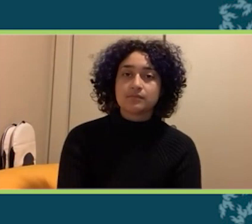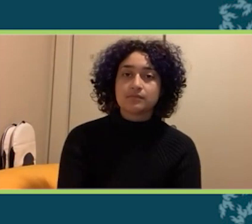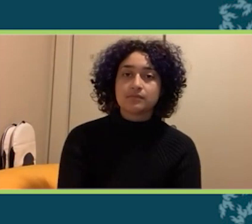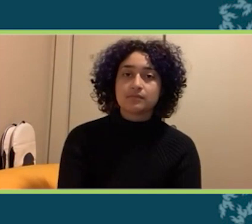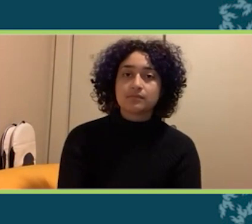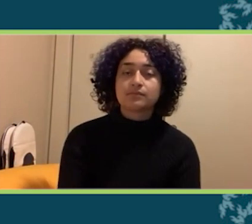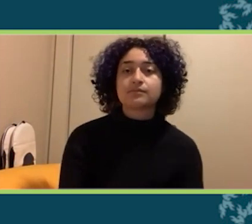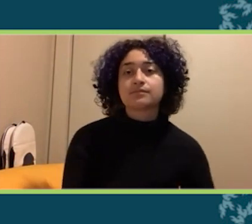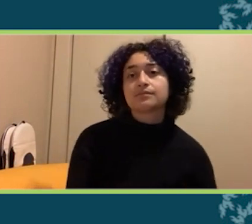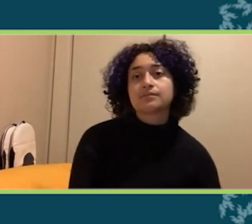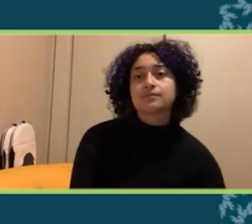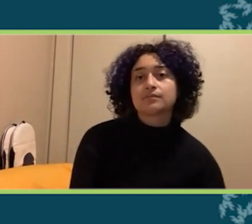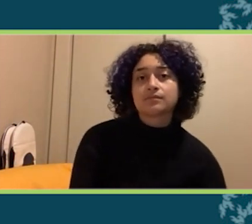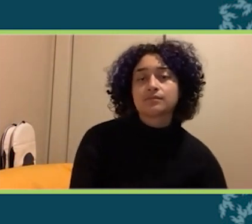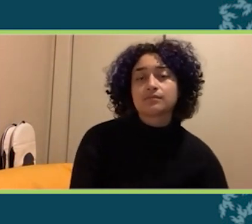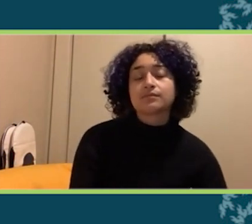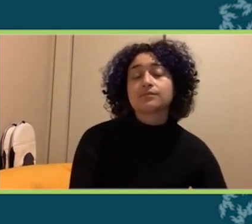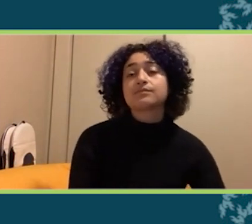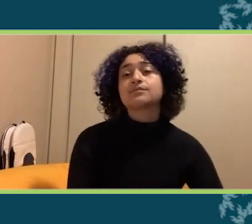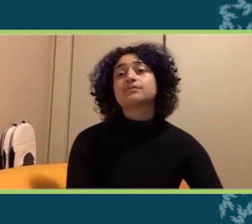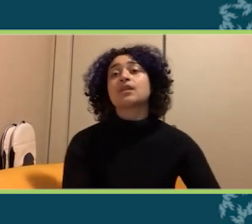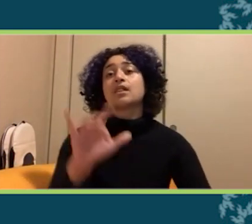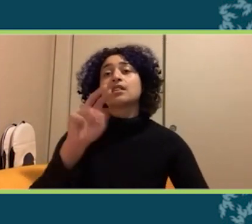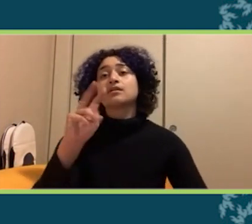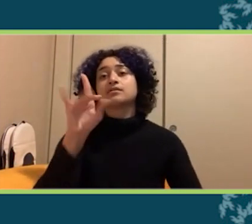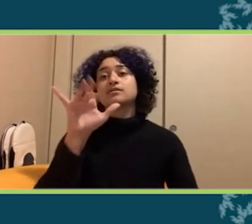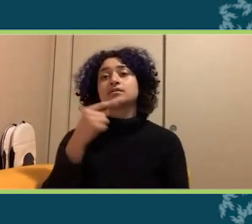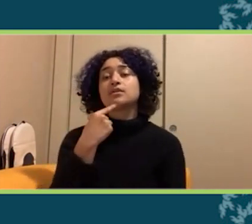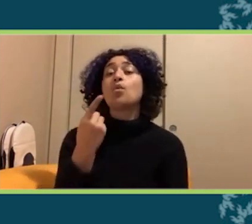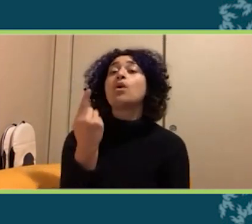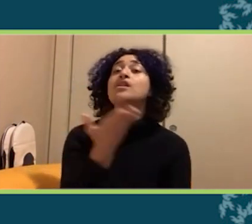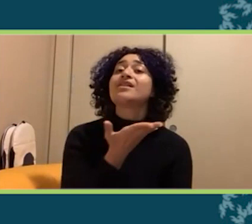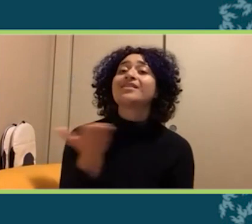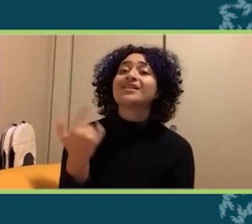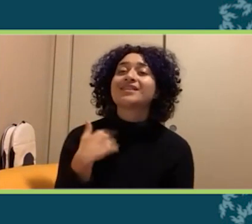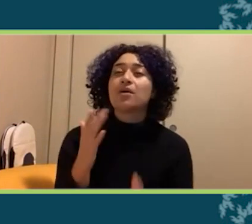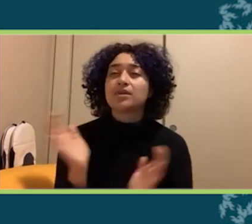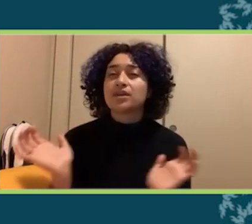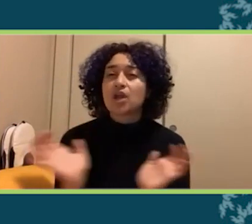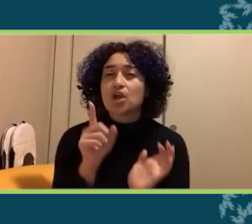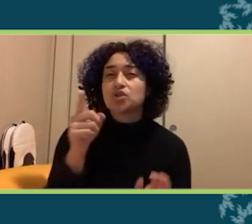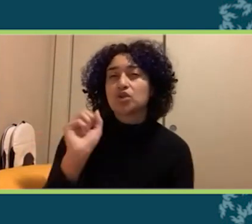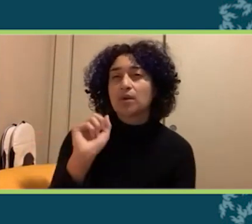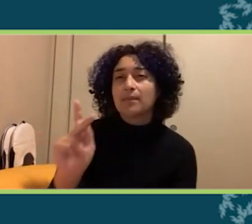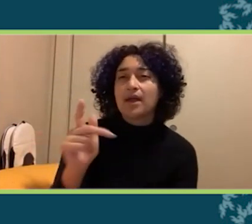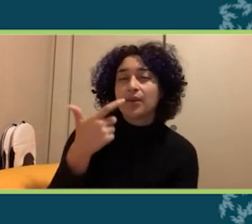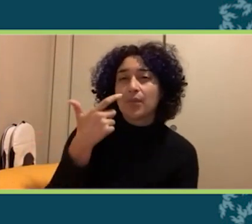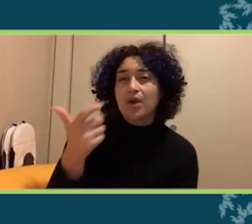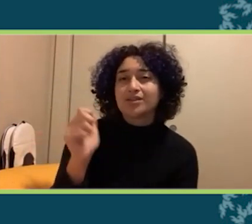One of the things I would encourage you to go back and watch the episode